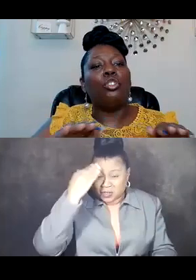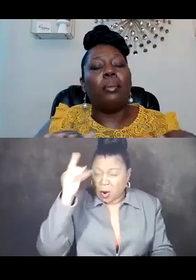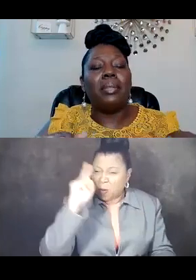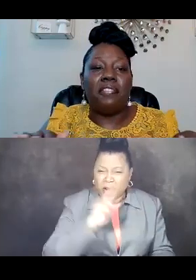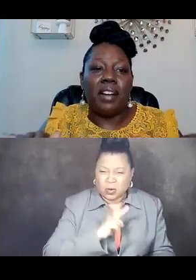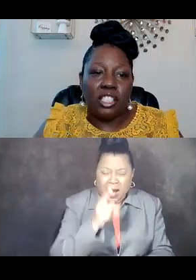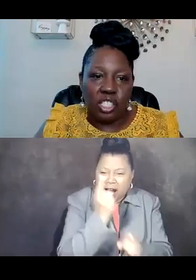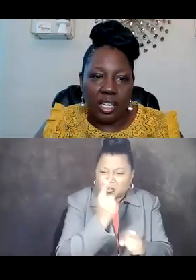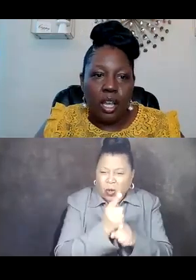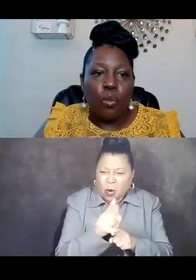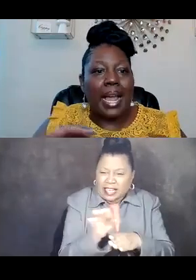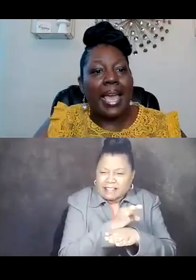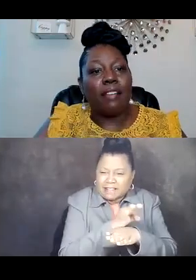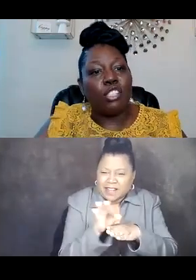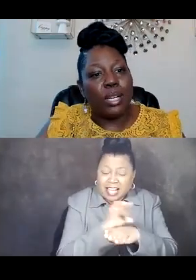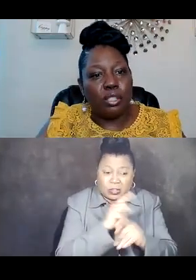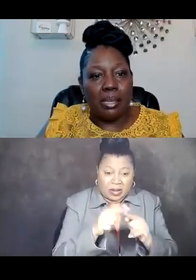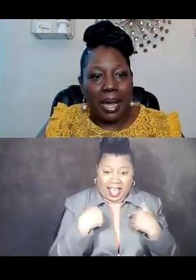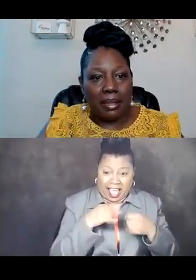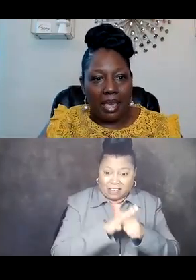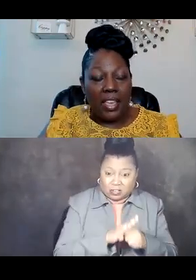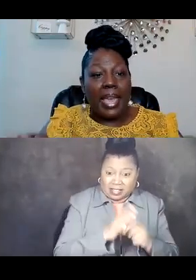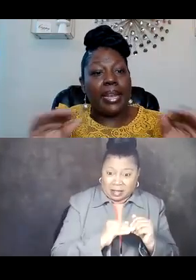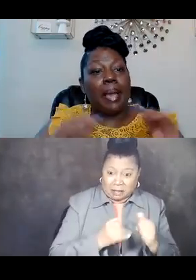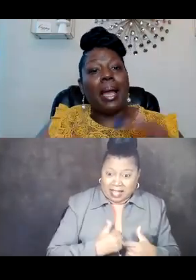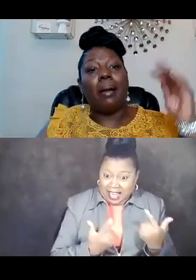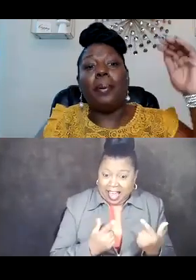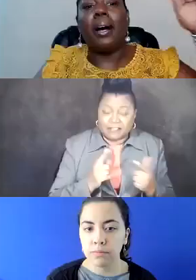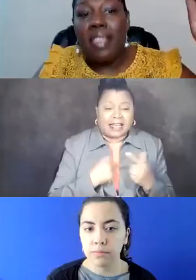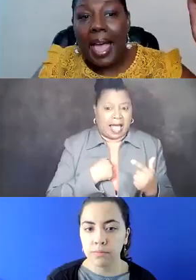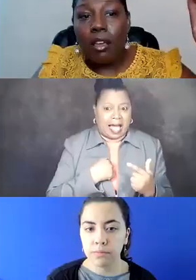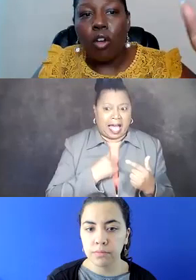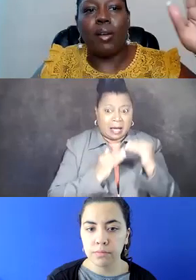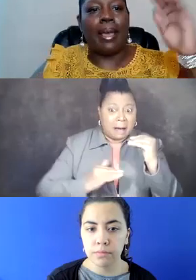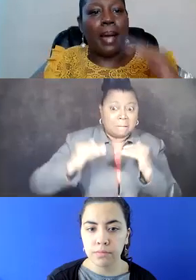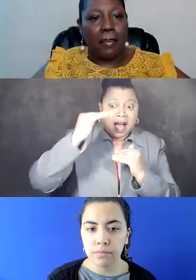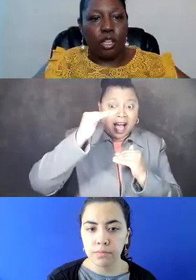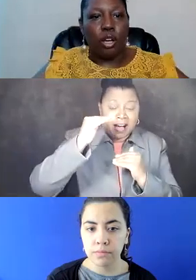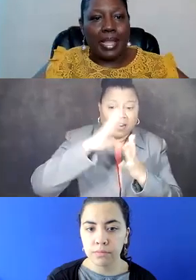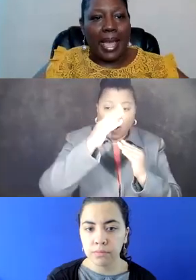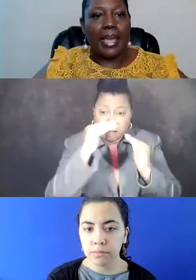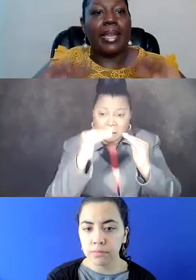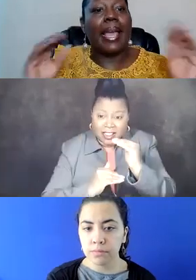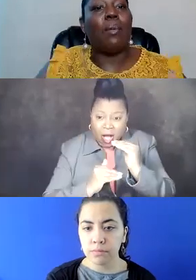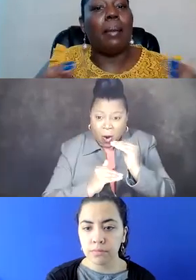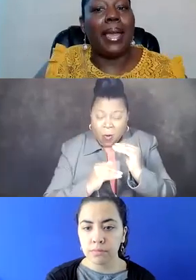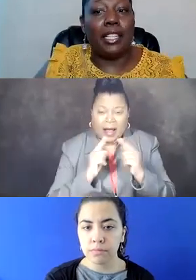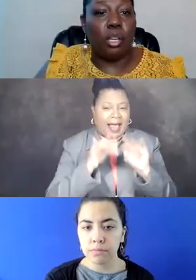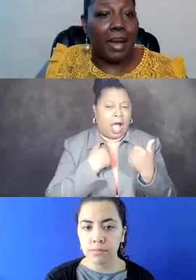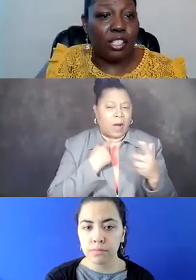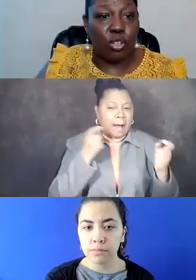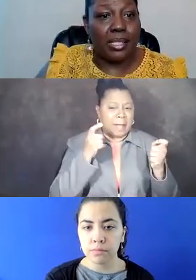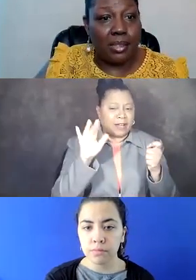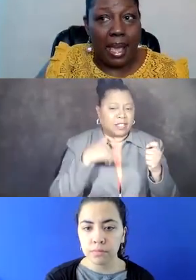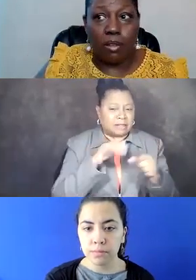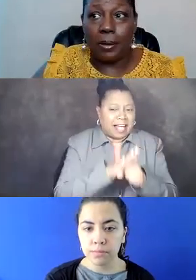do I normally function when I have stresses in my life? And am I above that or am I below that? And how am I managing